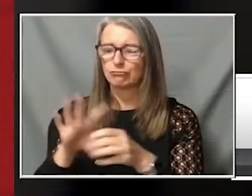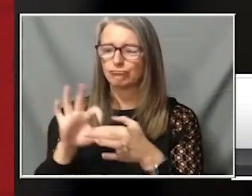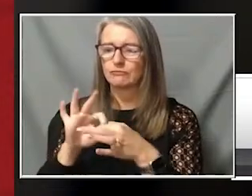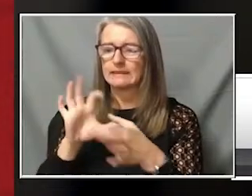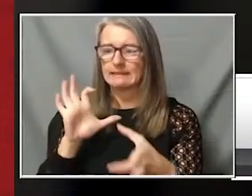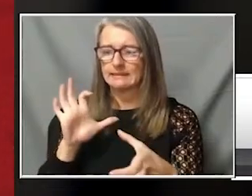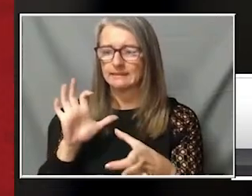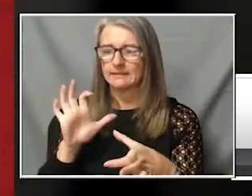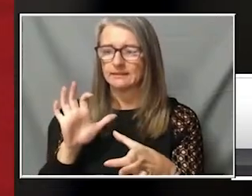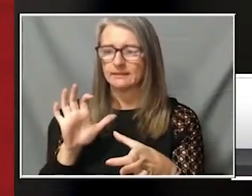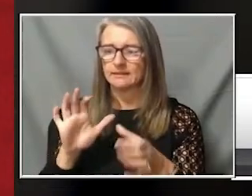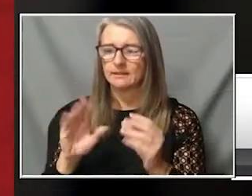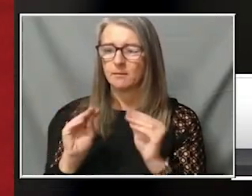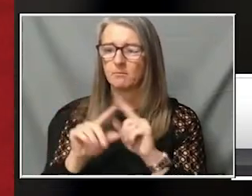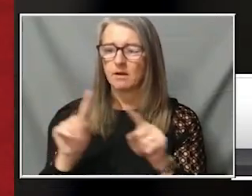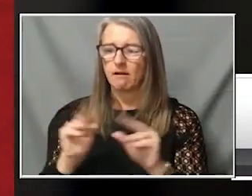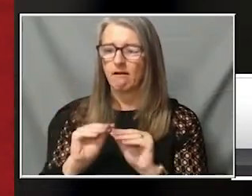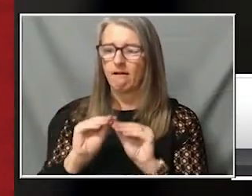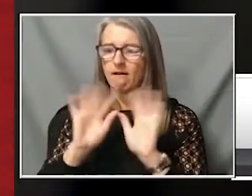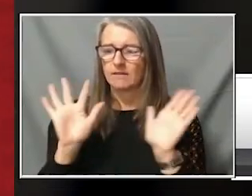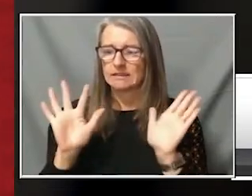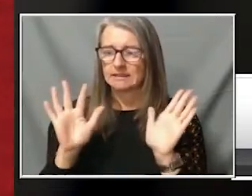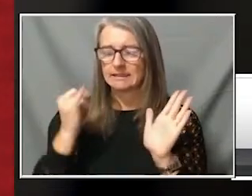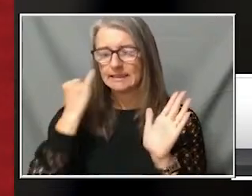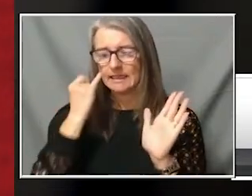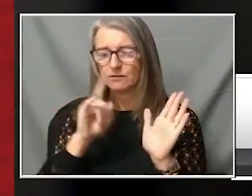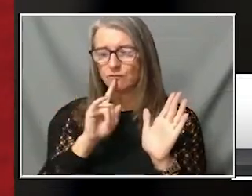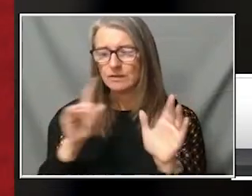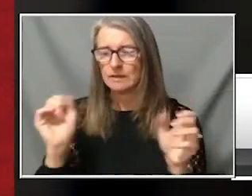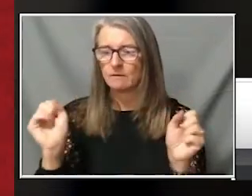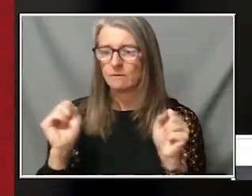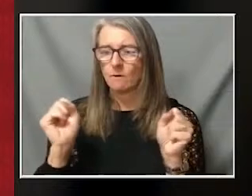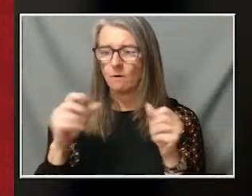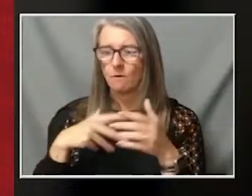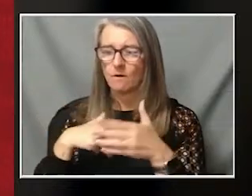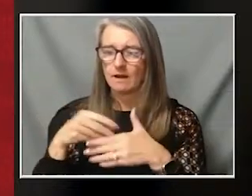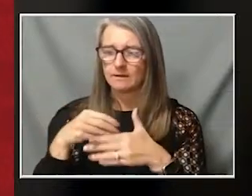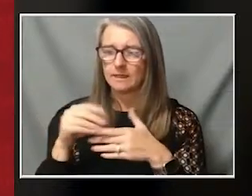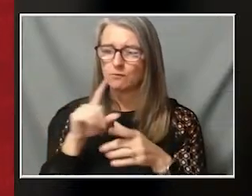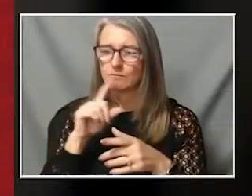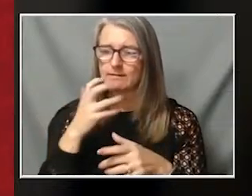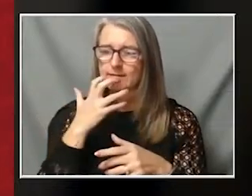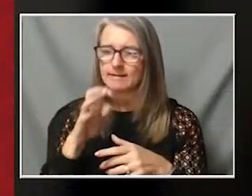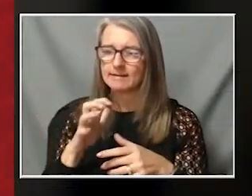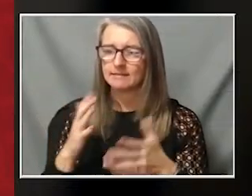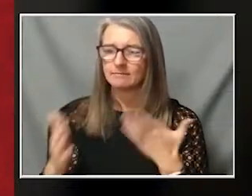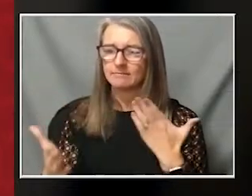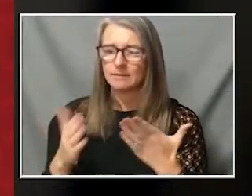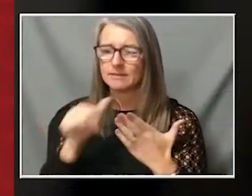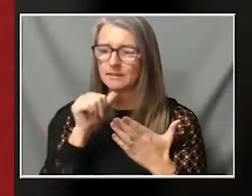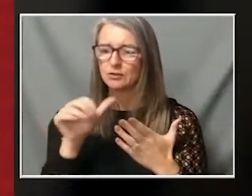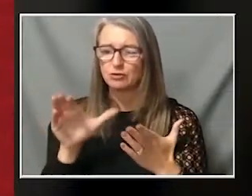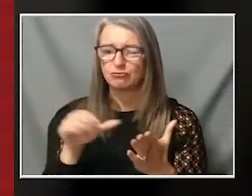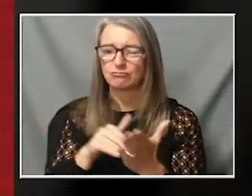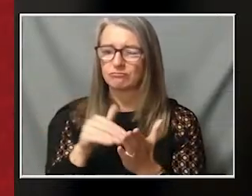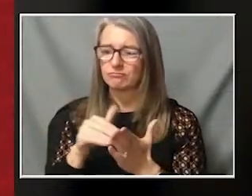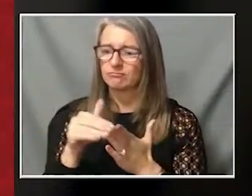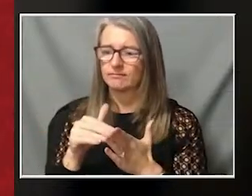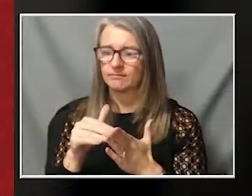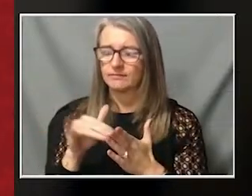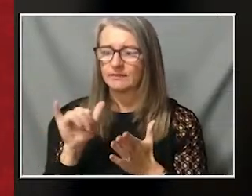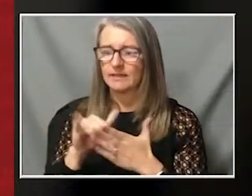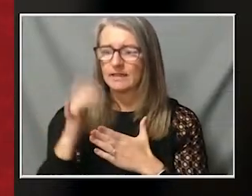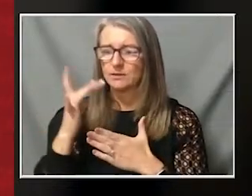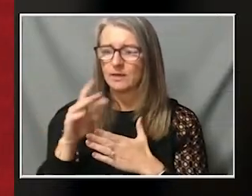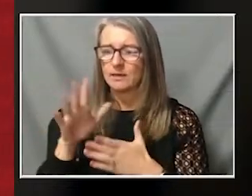released. But obviously, if it's really cold outside or really hot, we might not do that as much. So that's